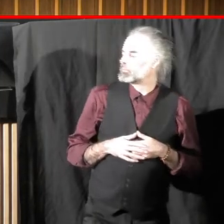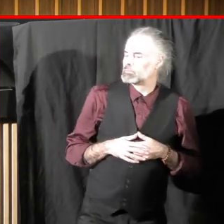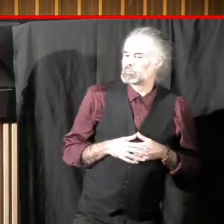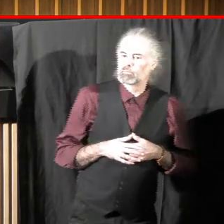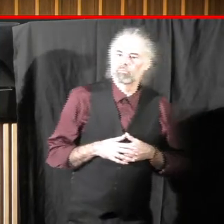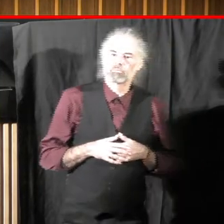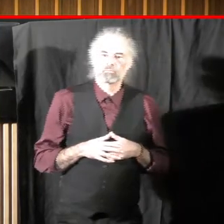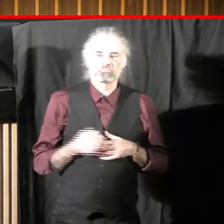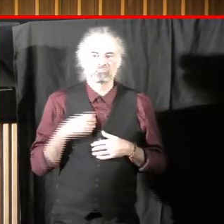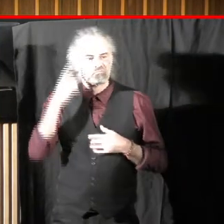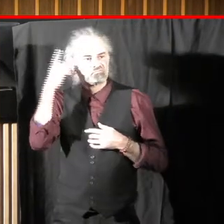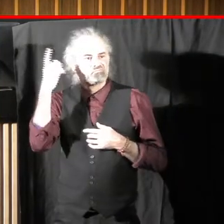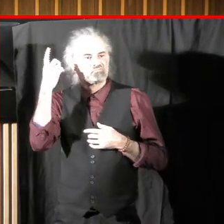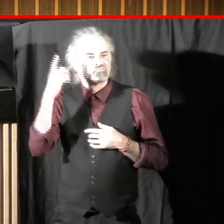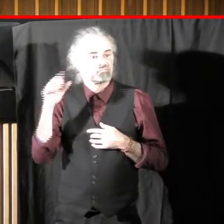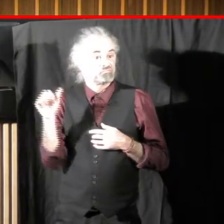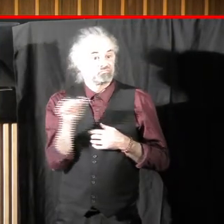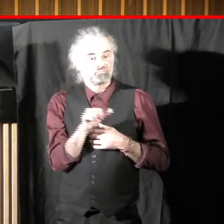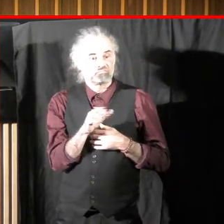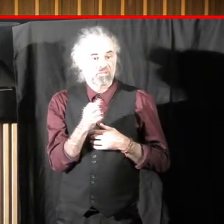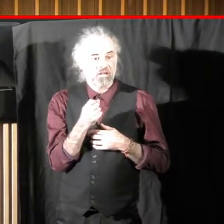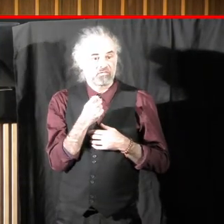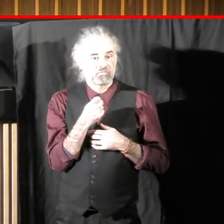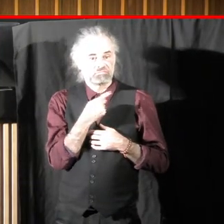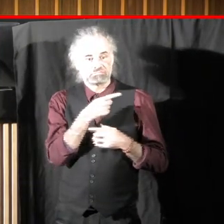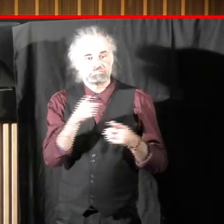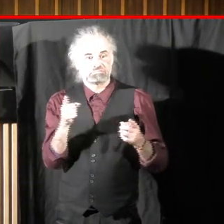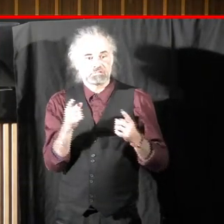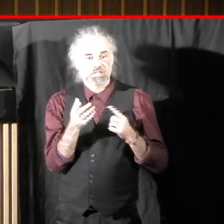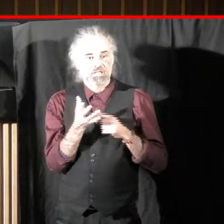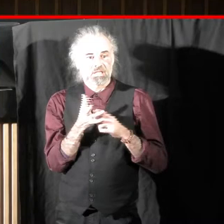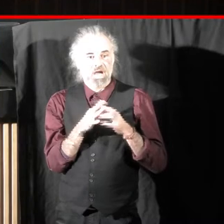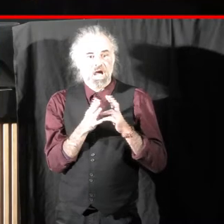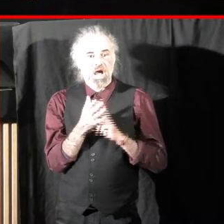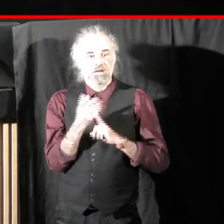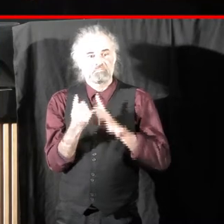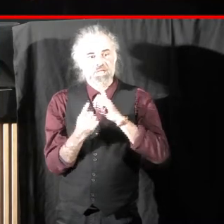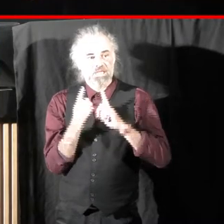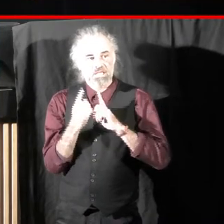I'm wondering if we should call the town meeting